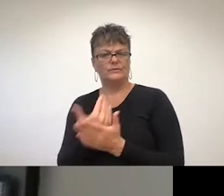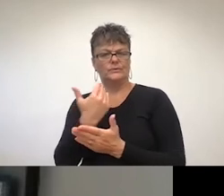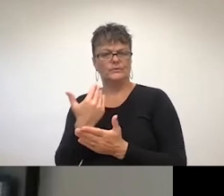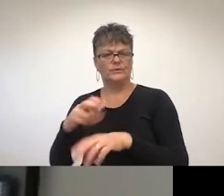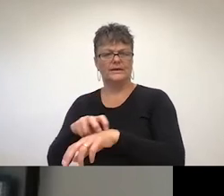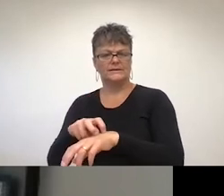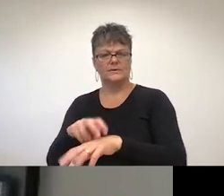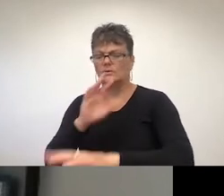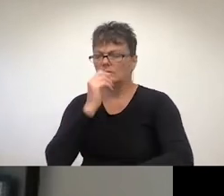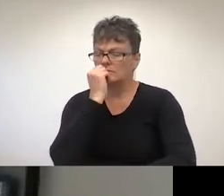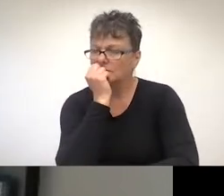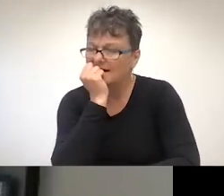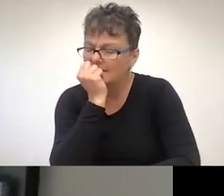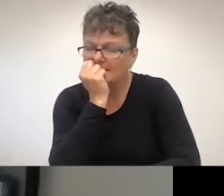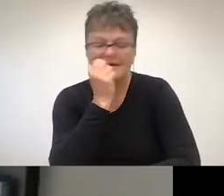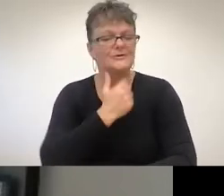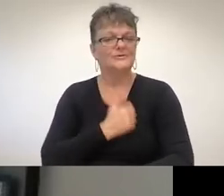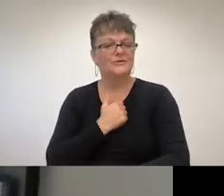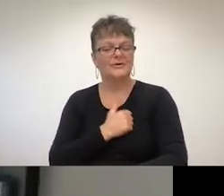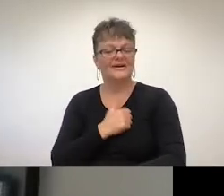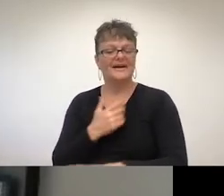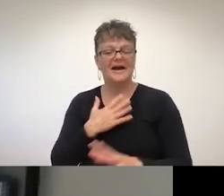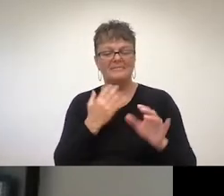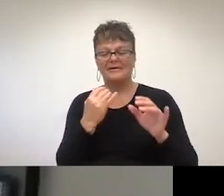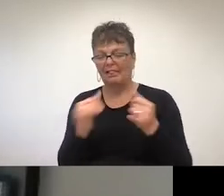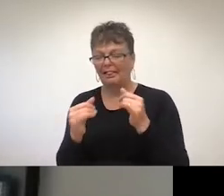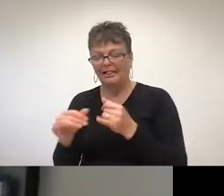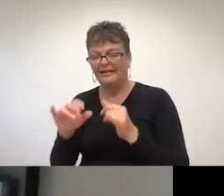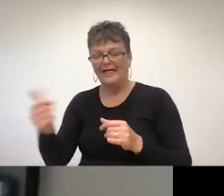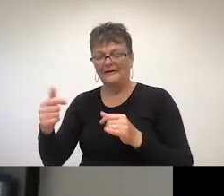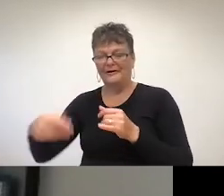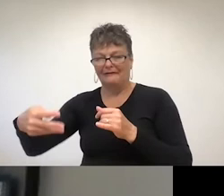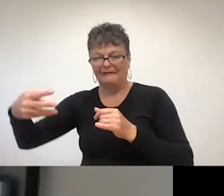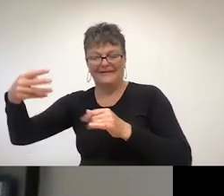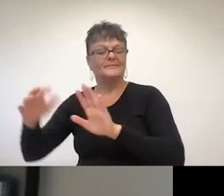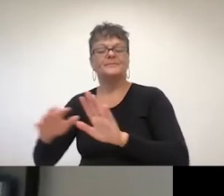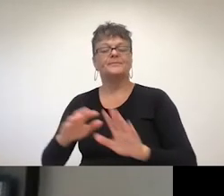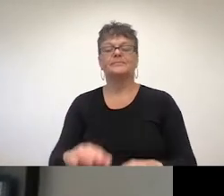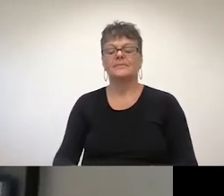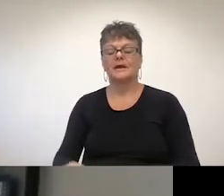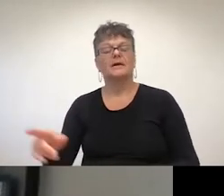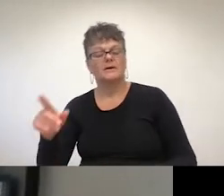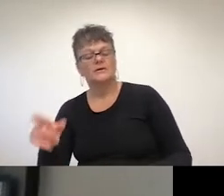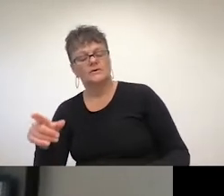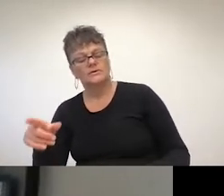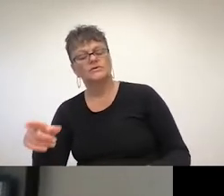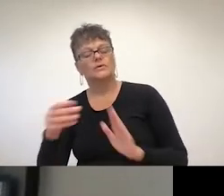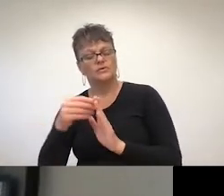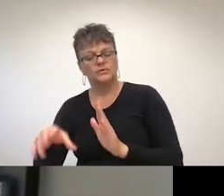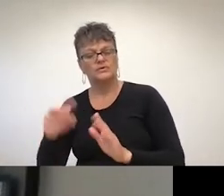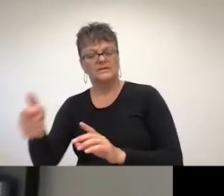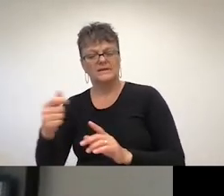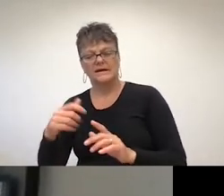Wow, I just keep getting distracted by the things coming in. Let me start that one again. How do you suggest supporting students through new anxieties and coming back to